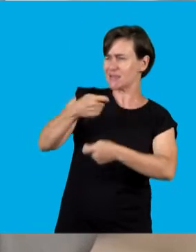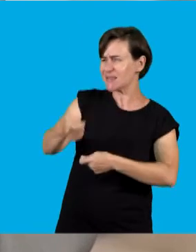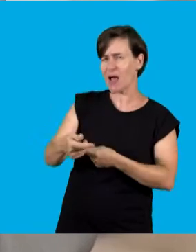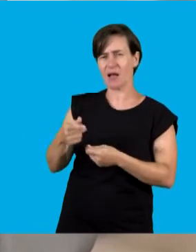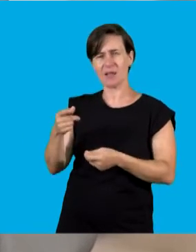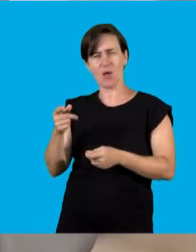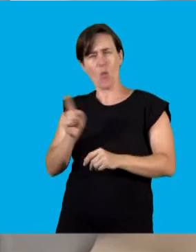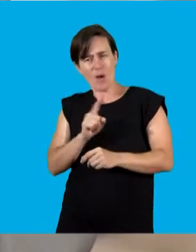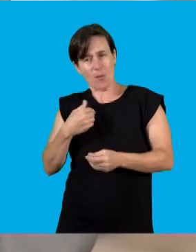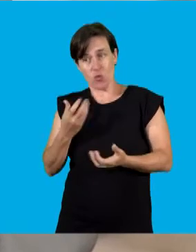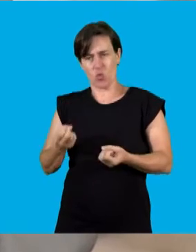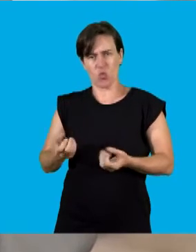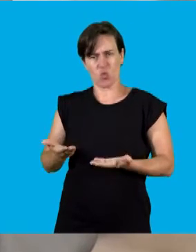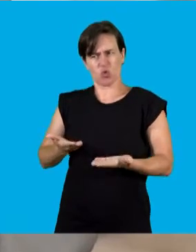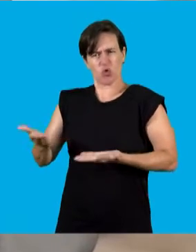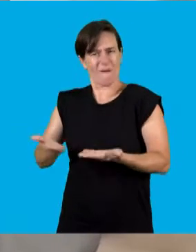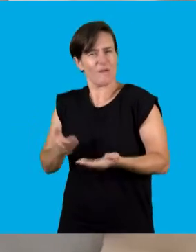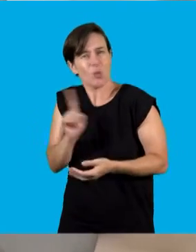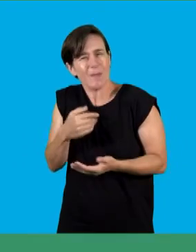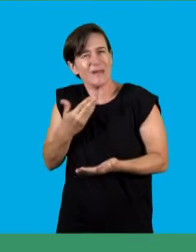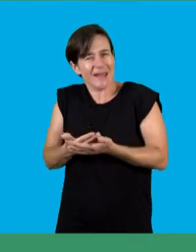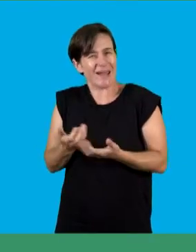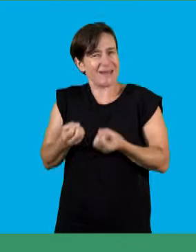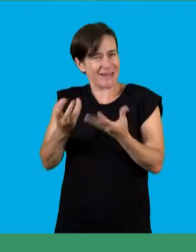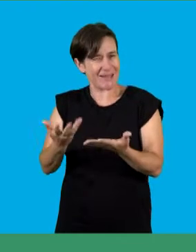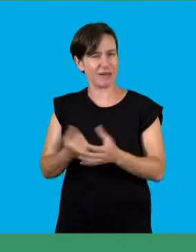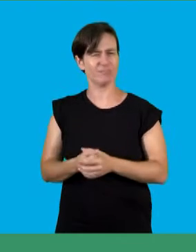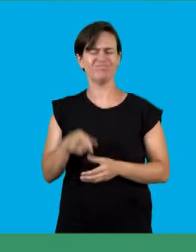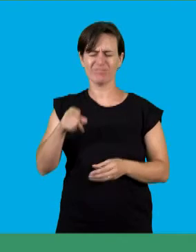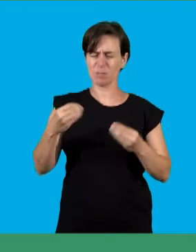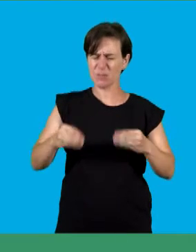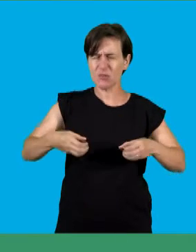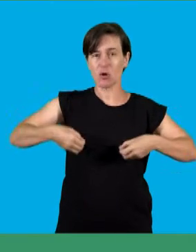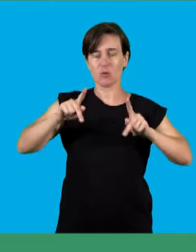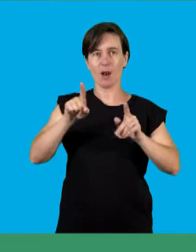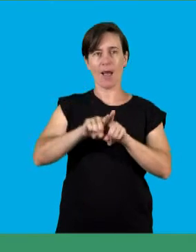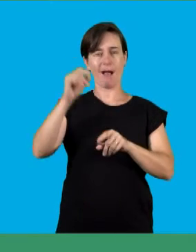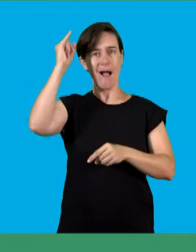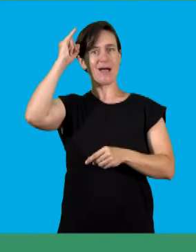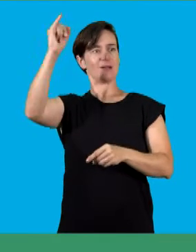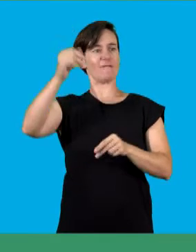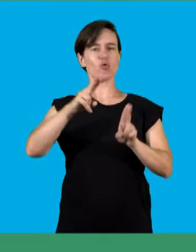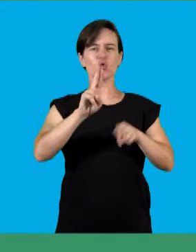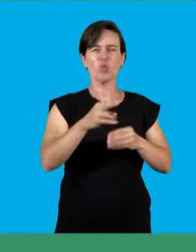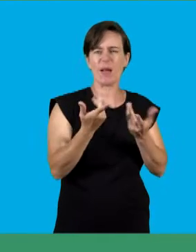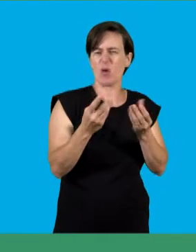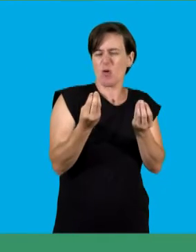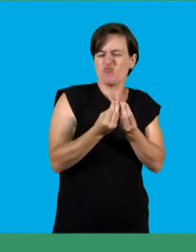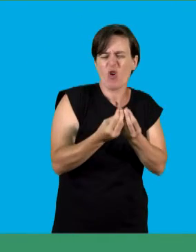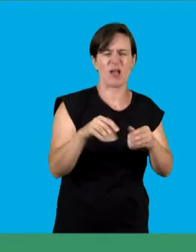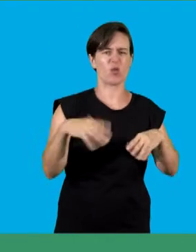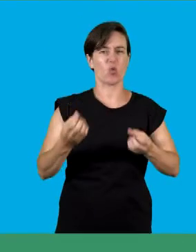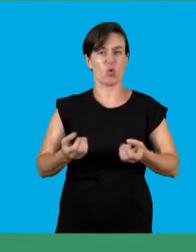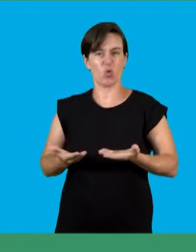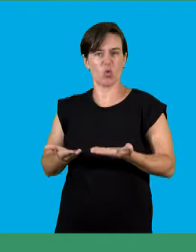to sell or to render if it's a service. So a business opportunity is an idea for a product or